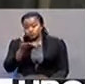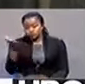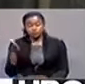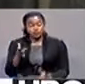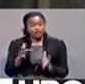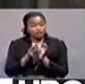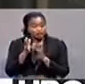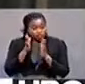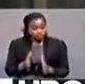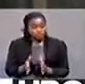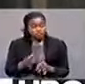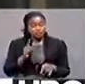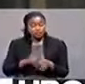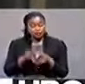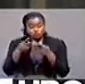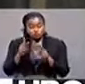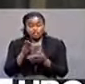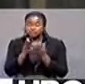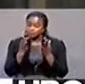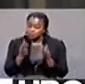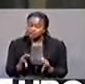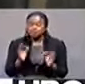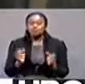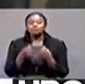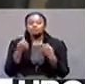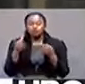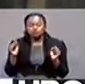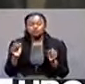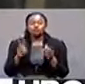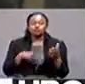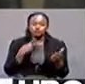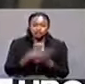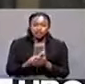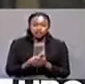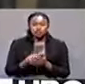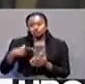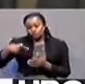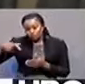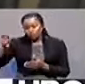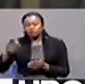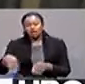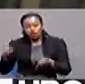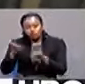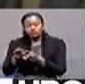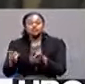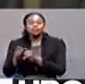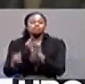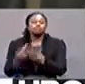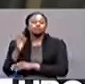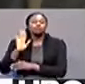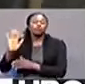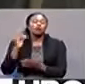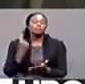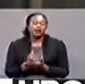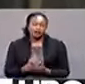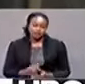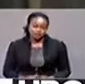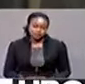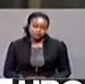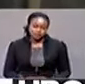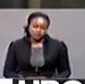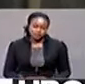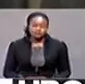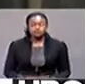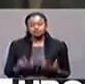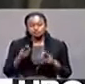When you start something, you cannot fail. Please go ahead and have your bank." And that was His Grace,